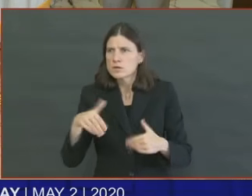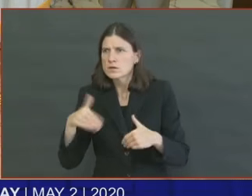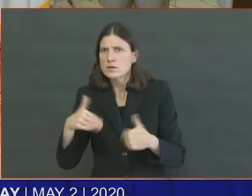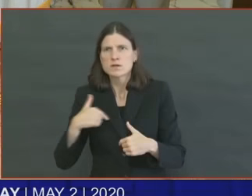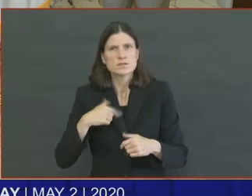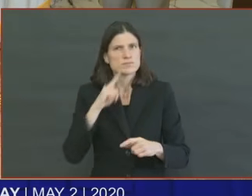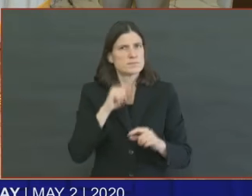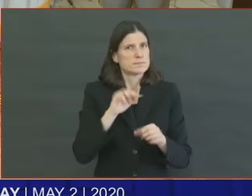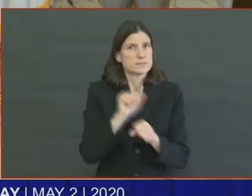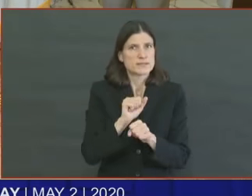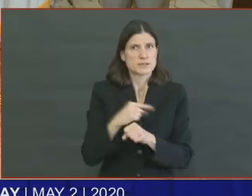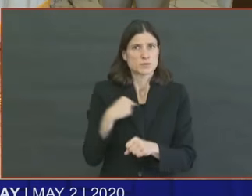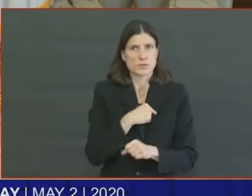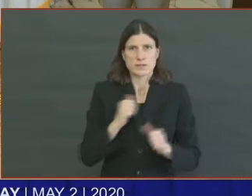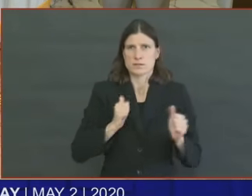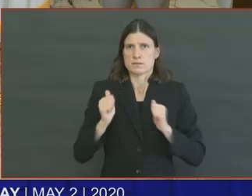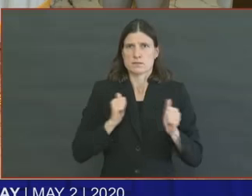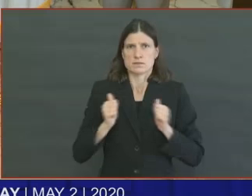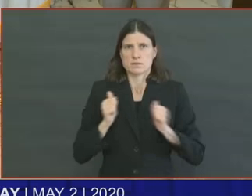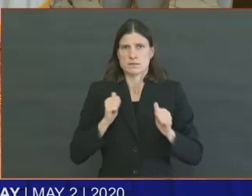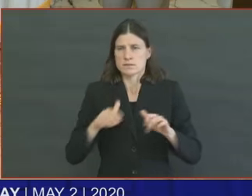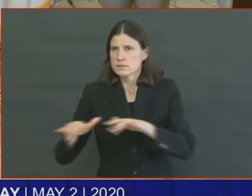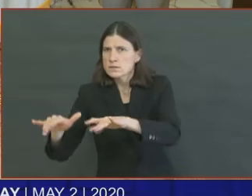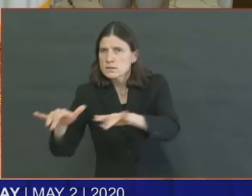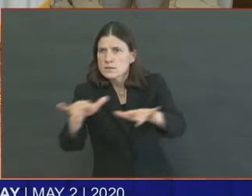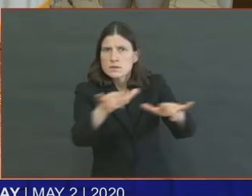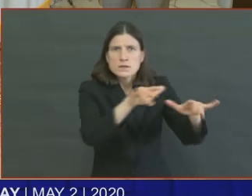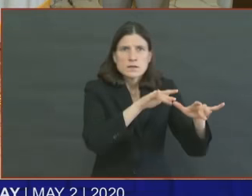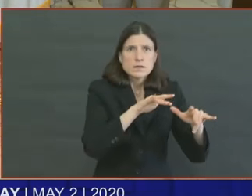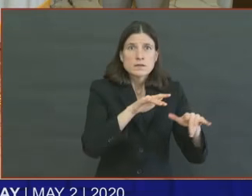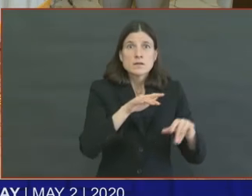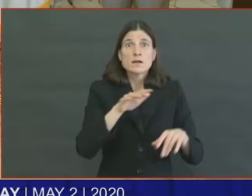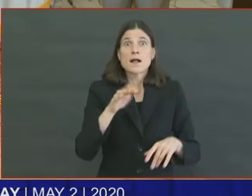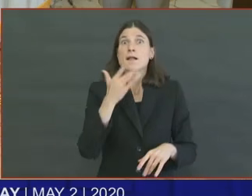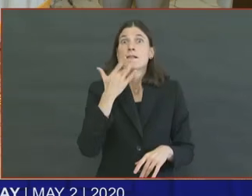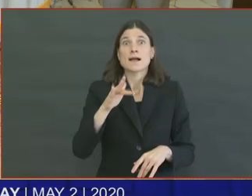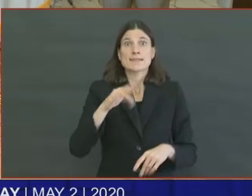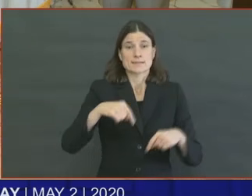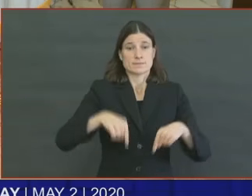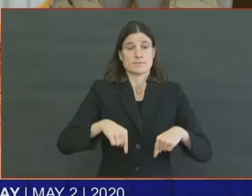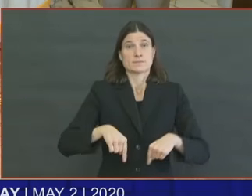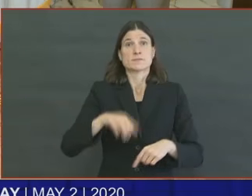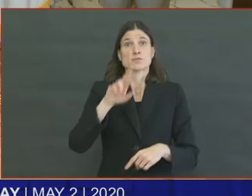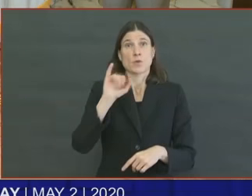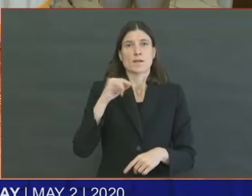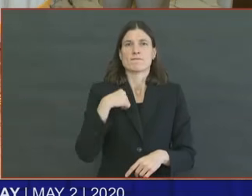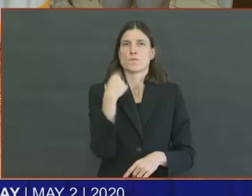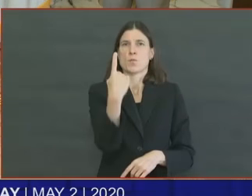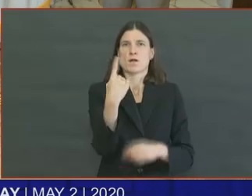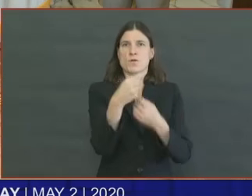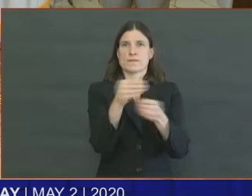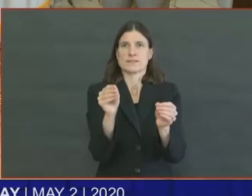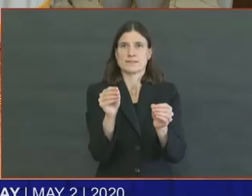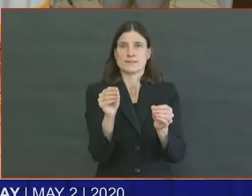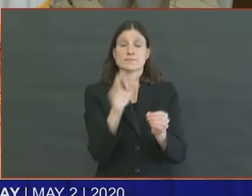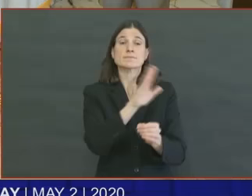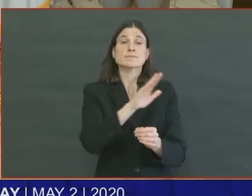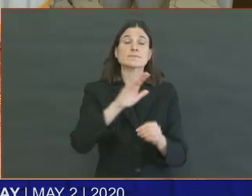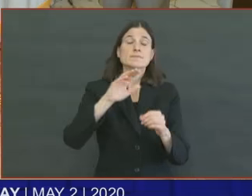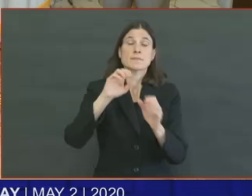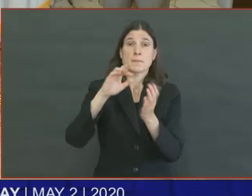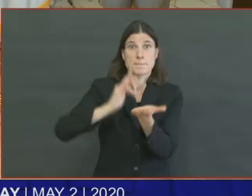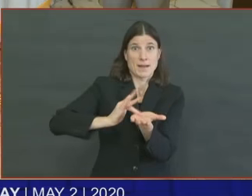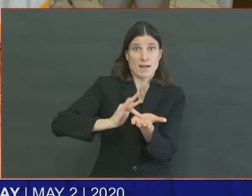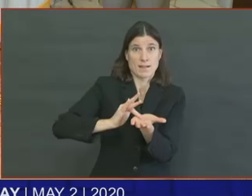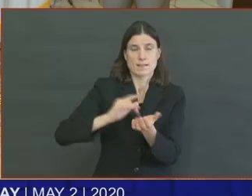one office of the state medical examiners and close relationship with those who are involved